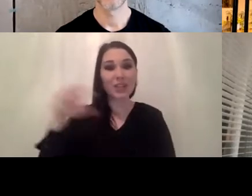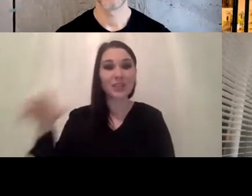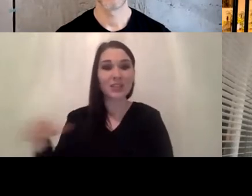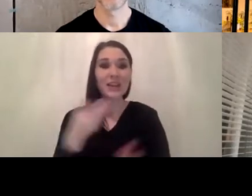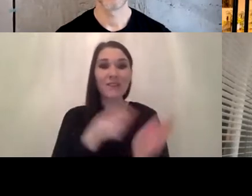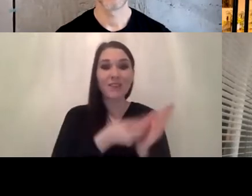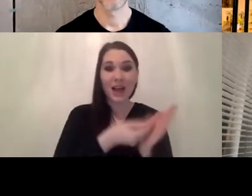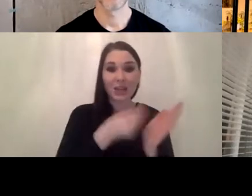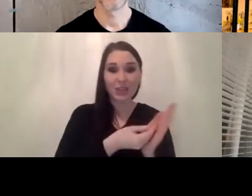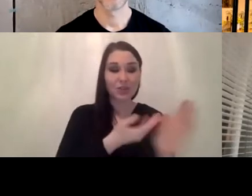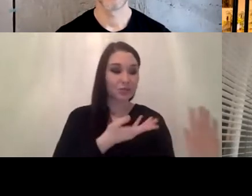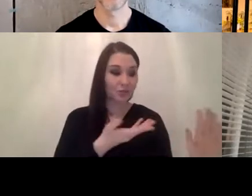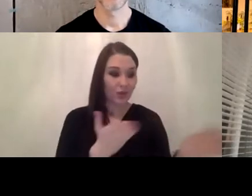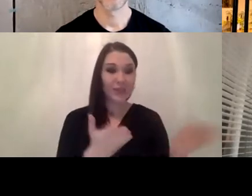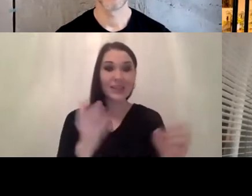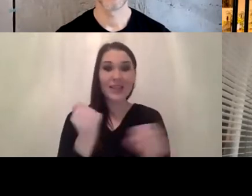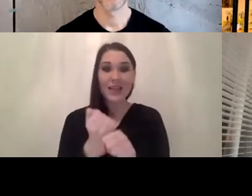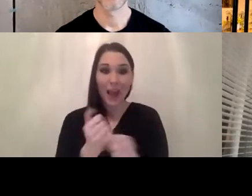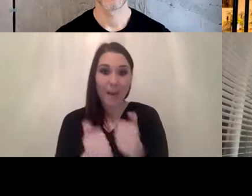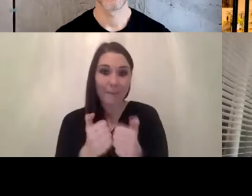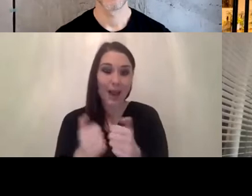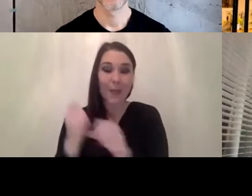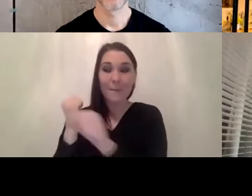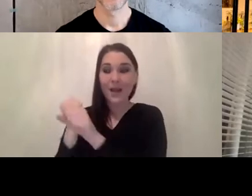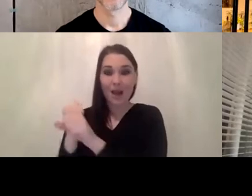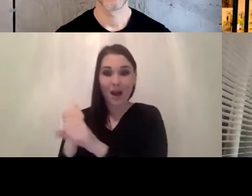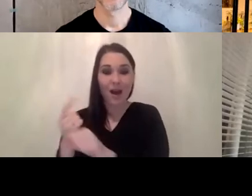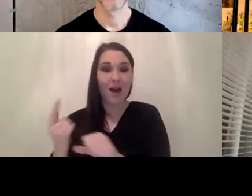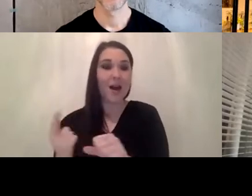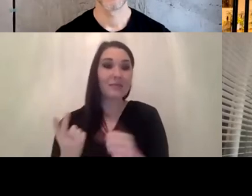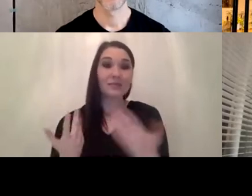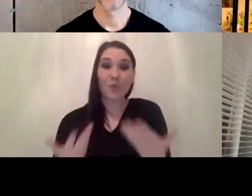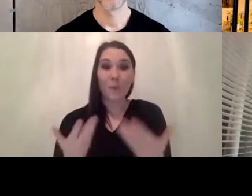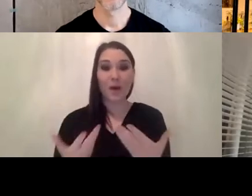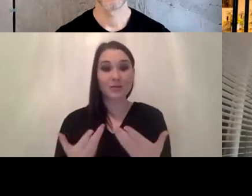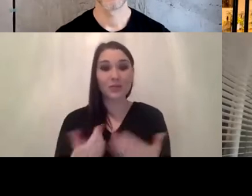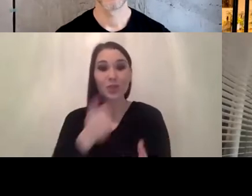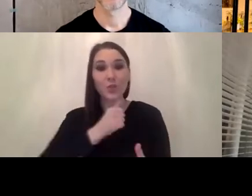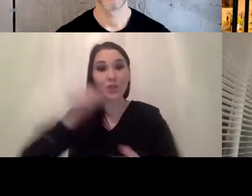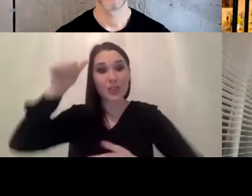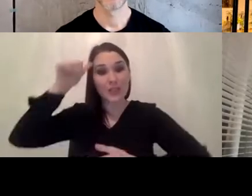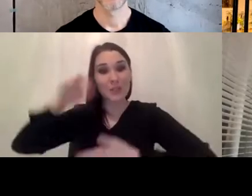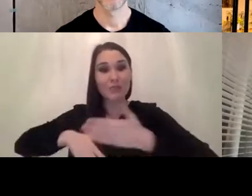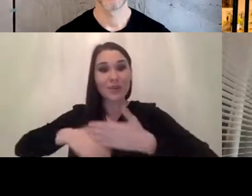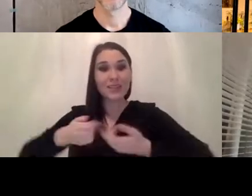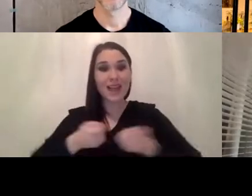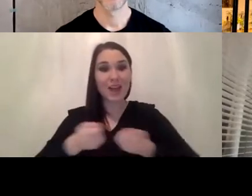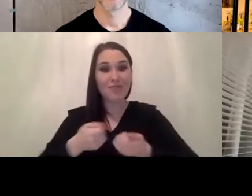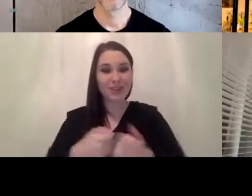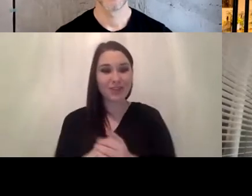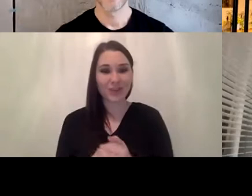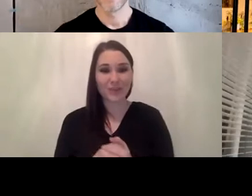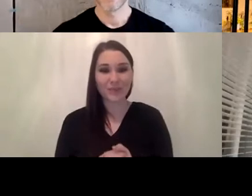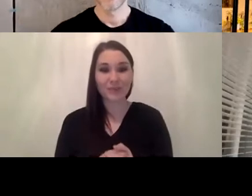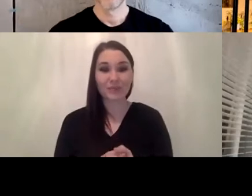from financial services, gaming, media, and currently I'm the user experience director at Saint-Gobain,